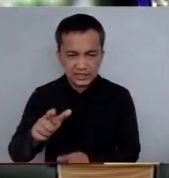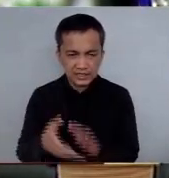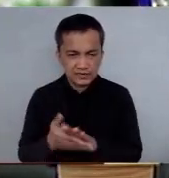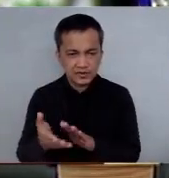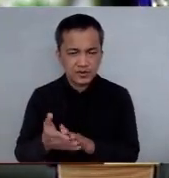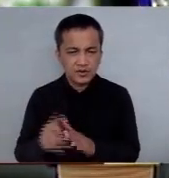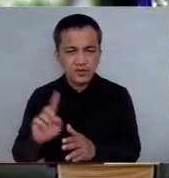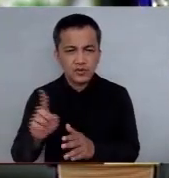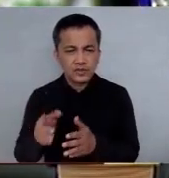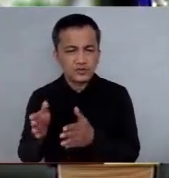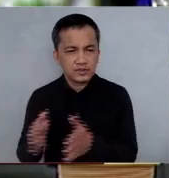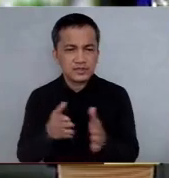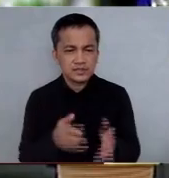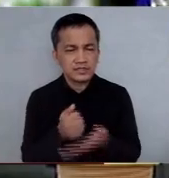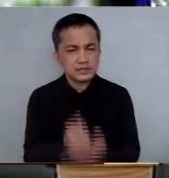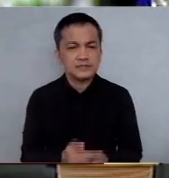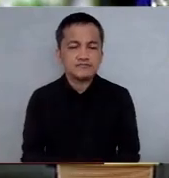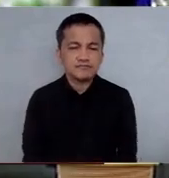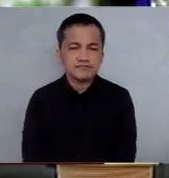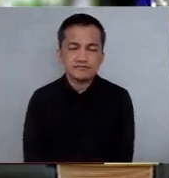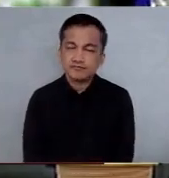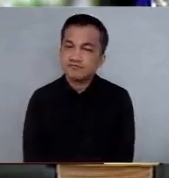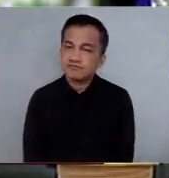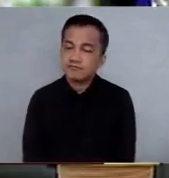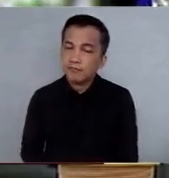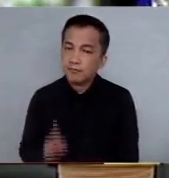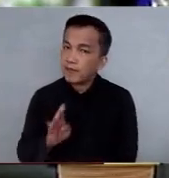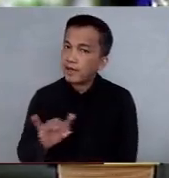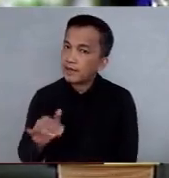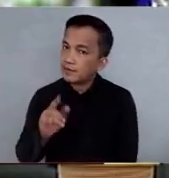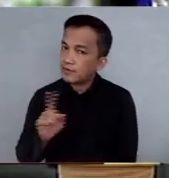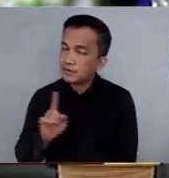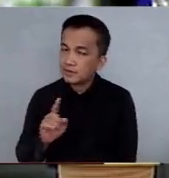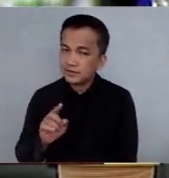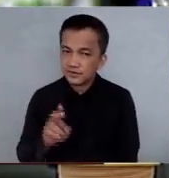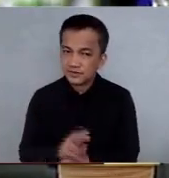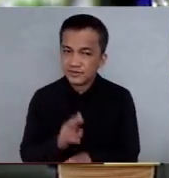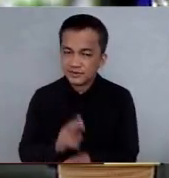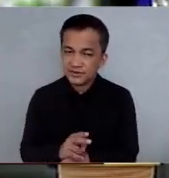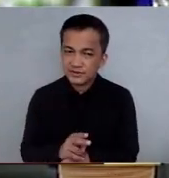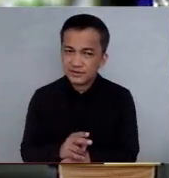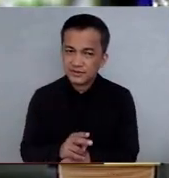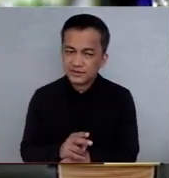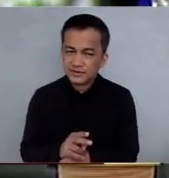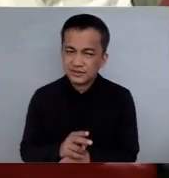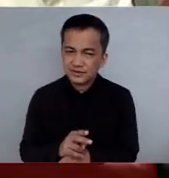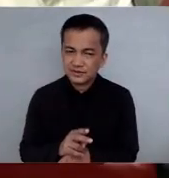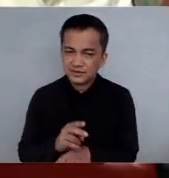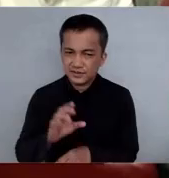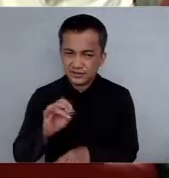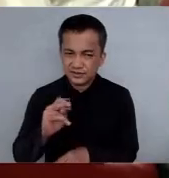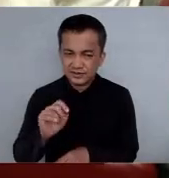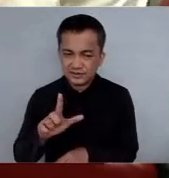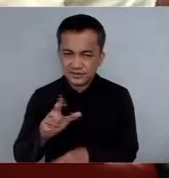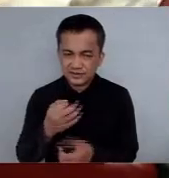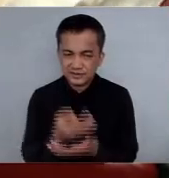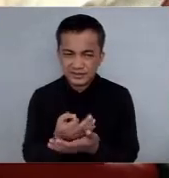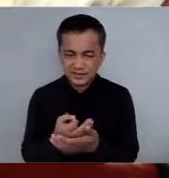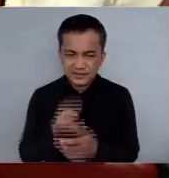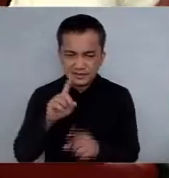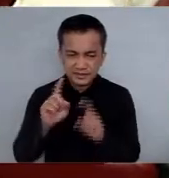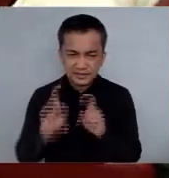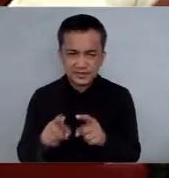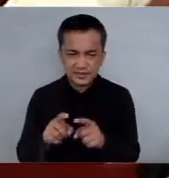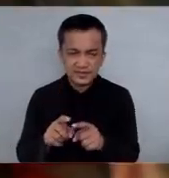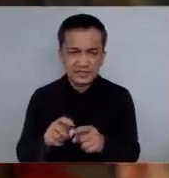they assist? By what? By utilizing the confidential fund? Tanong pa ni House